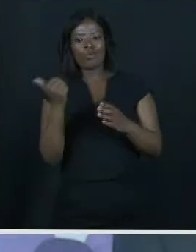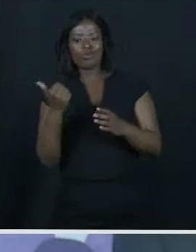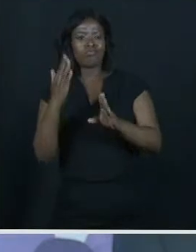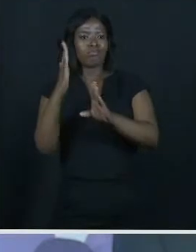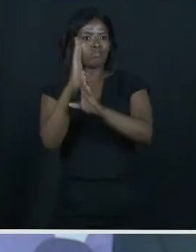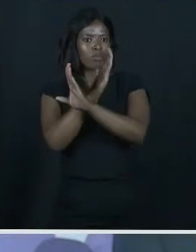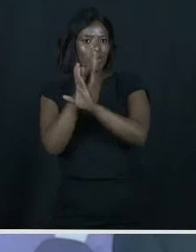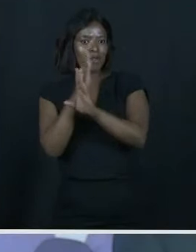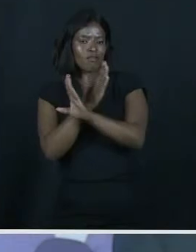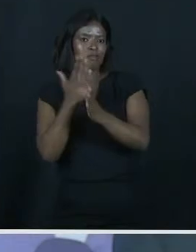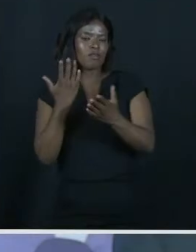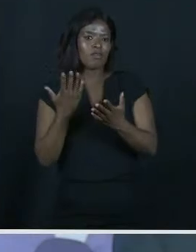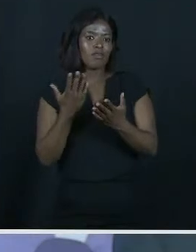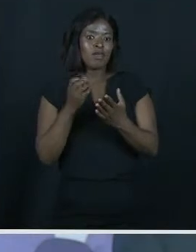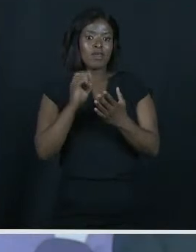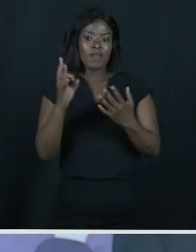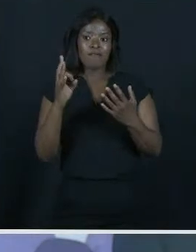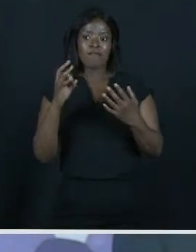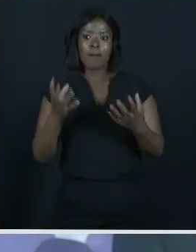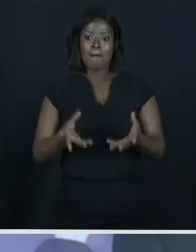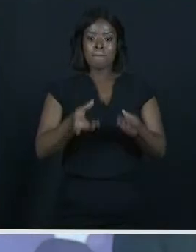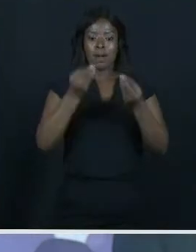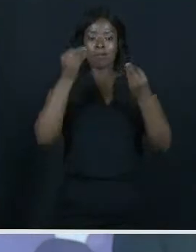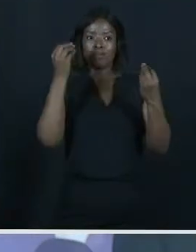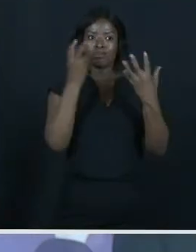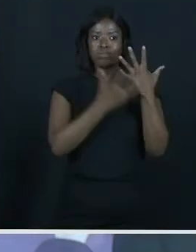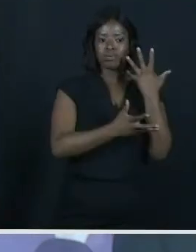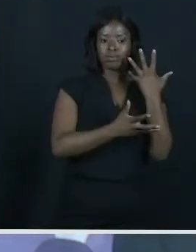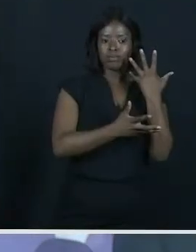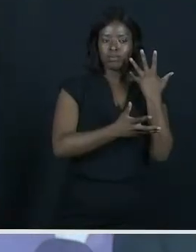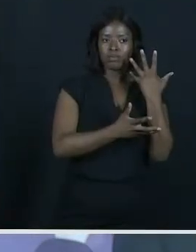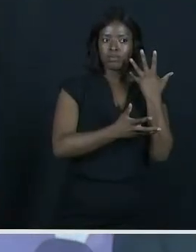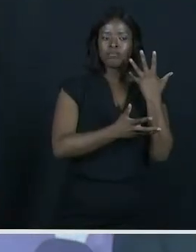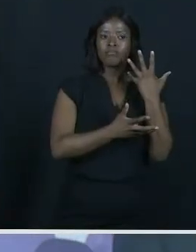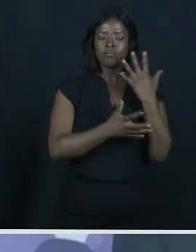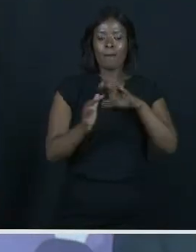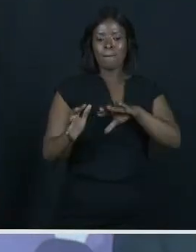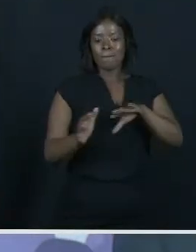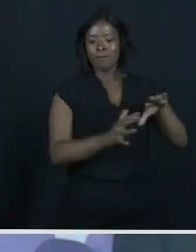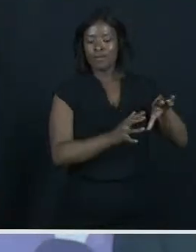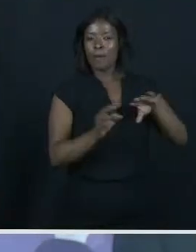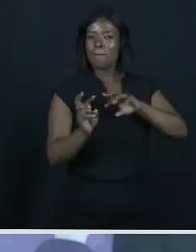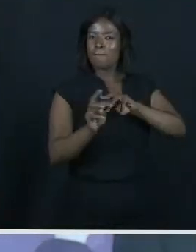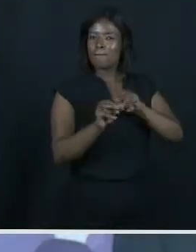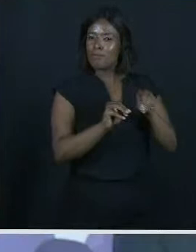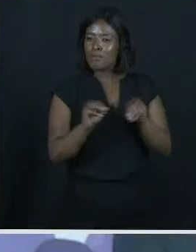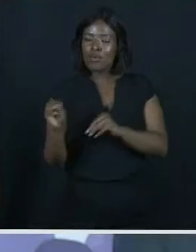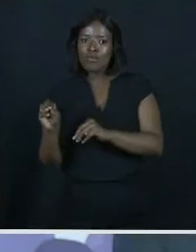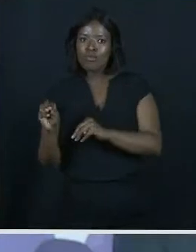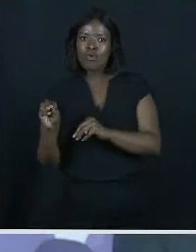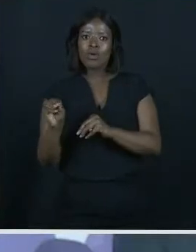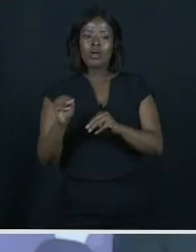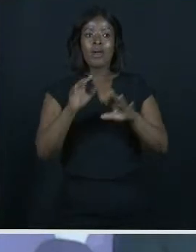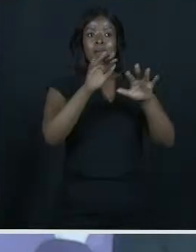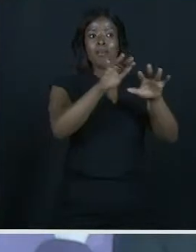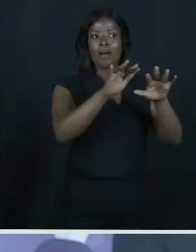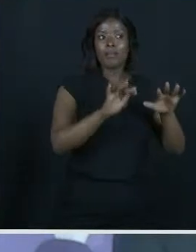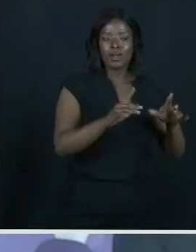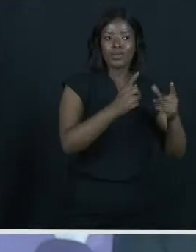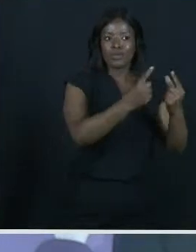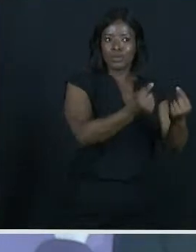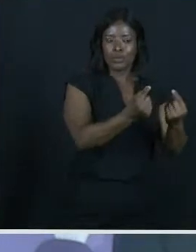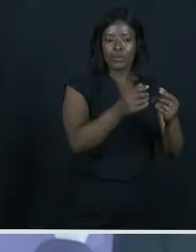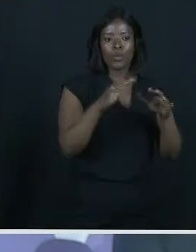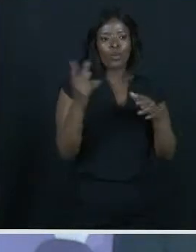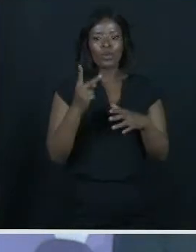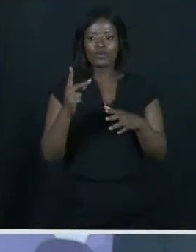disconnect between what we do in public and what we say and how we act in private. We must